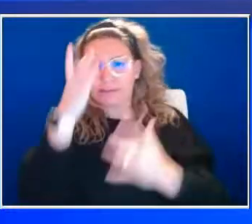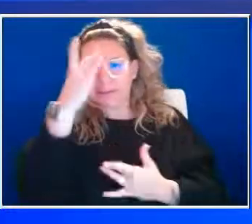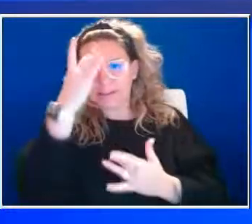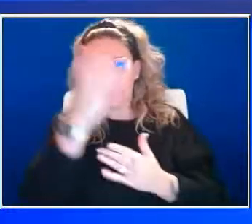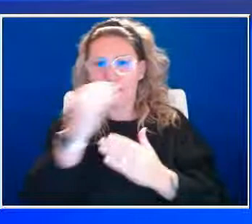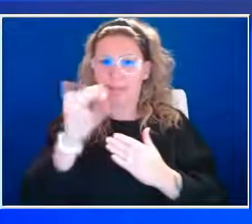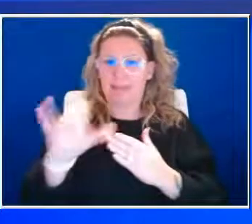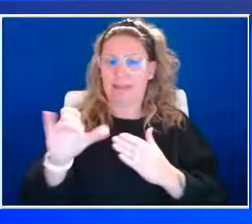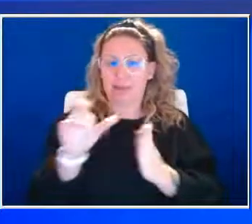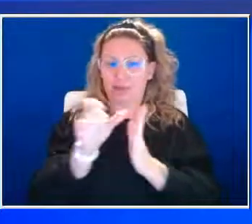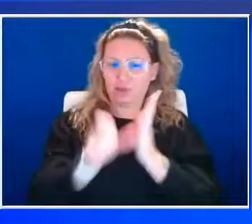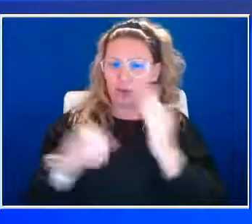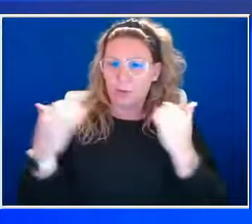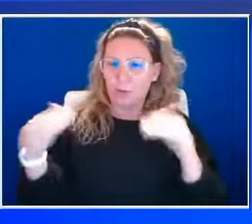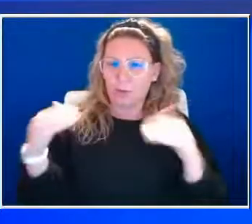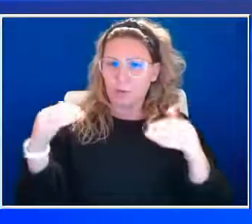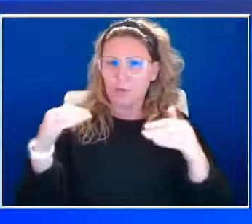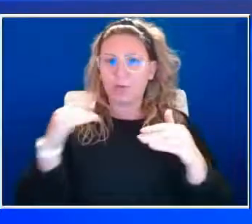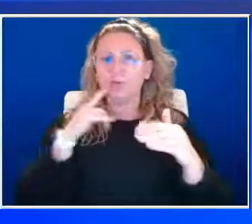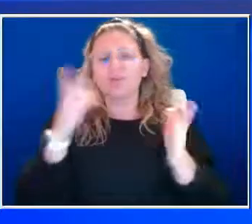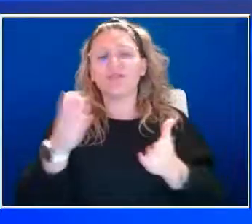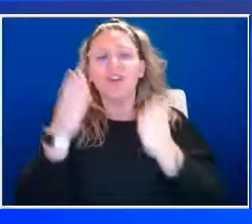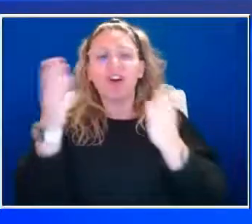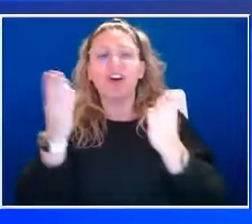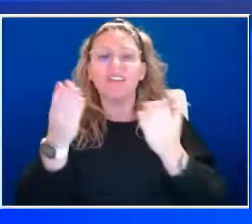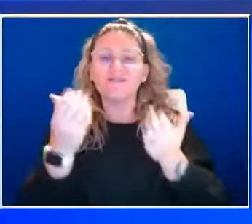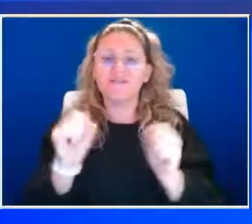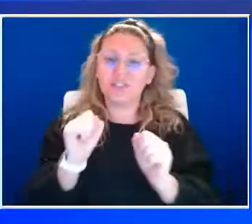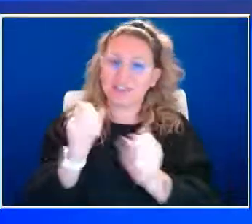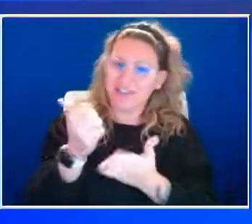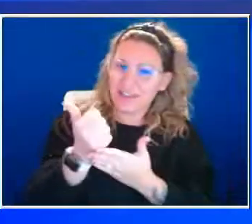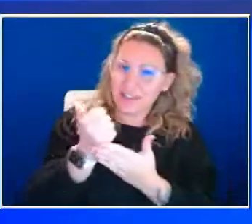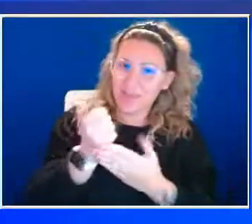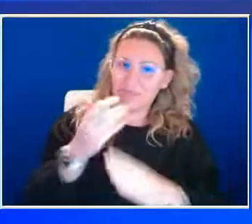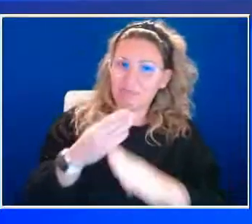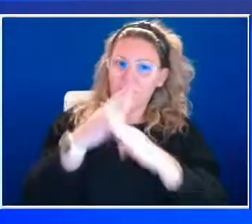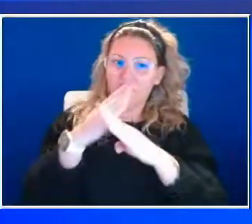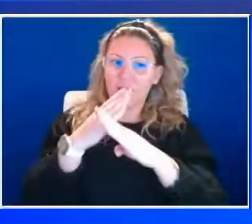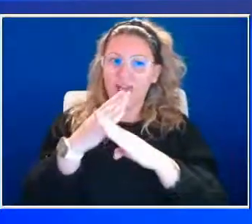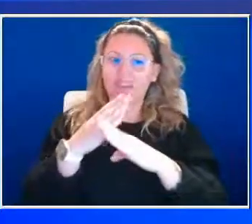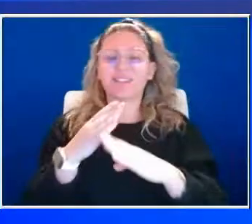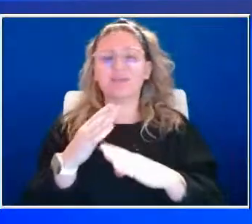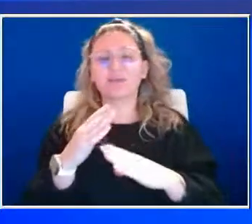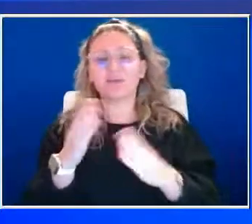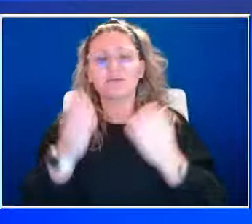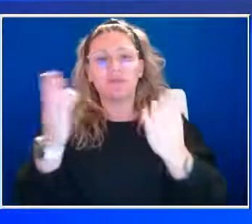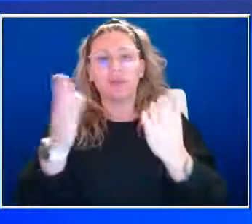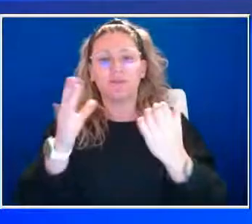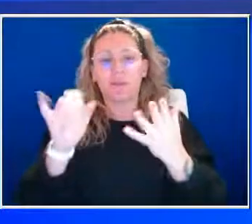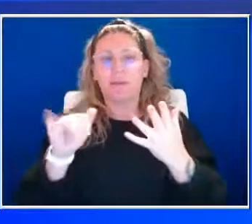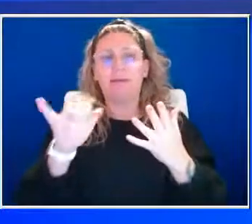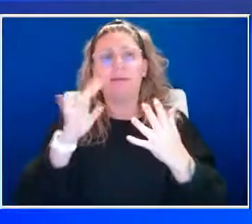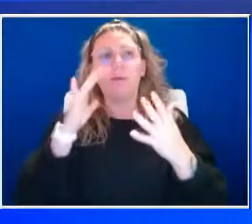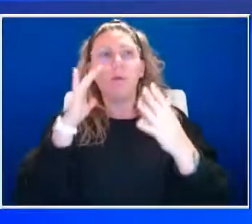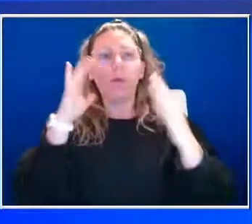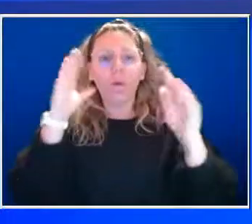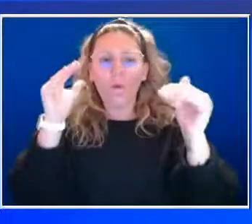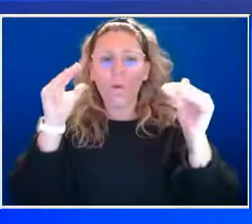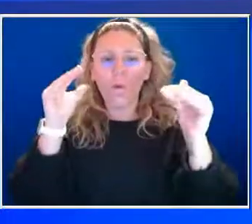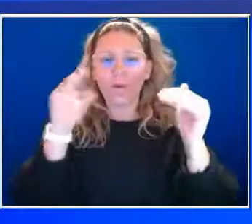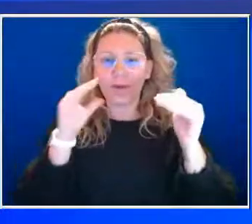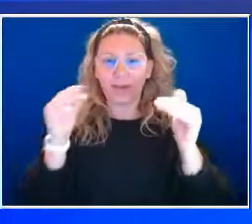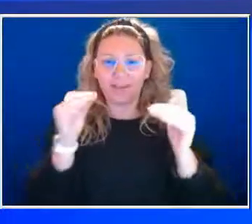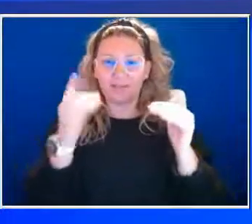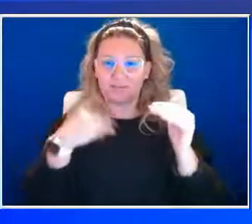we're able to offer something to help to try to prevent it. And so by offering Melanie that hope, and that we could try to